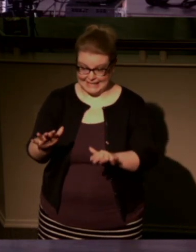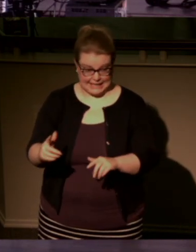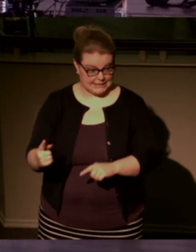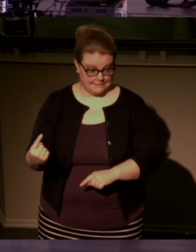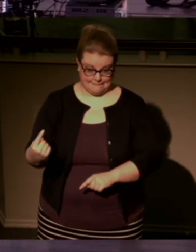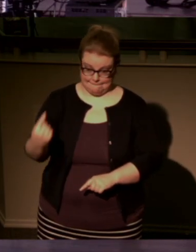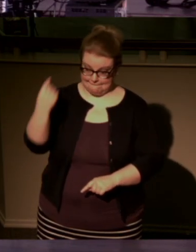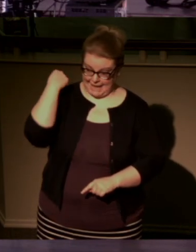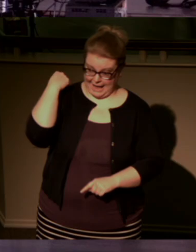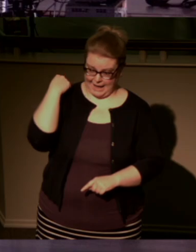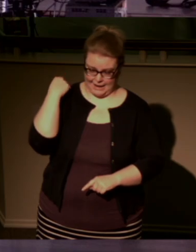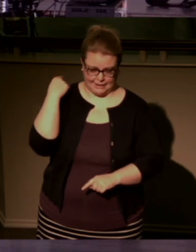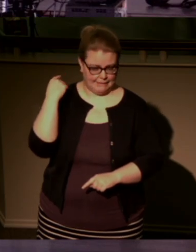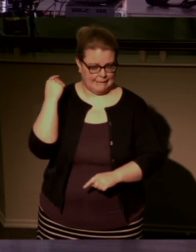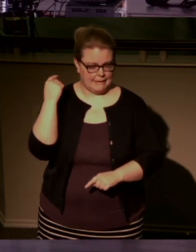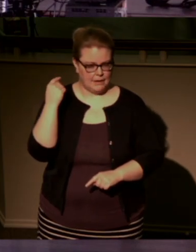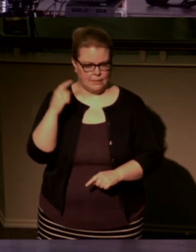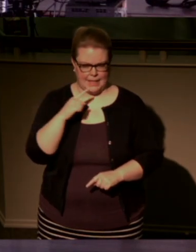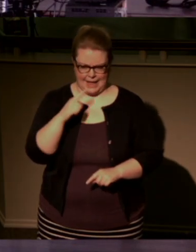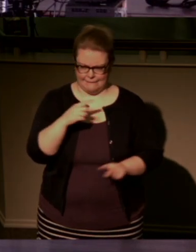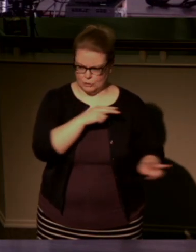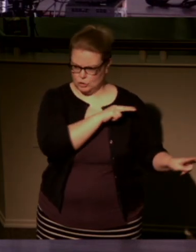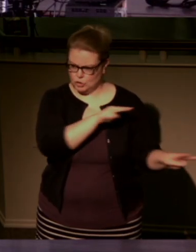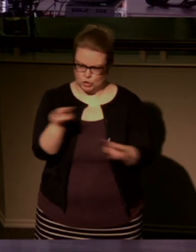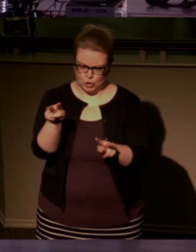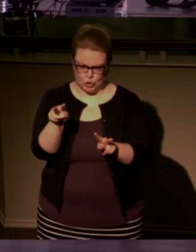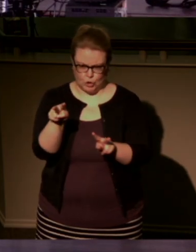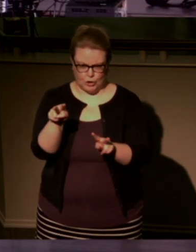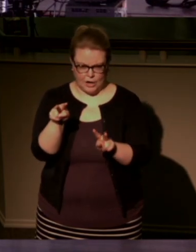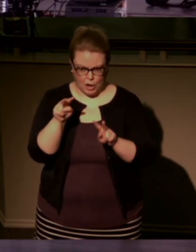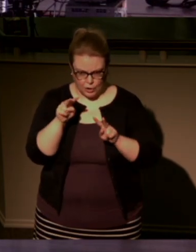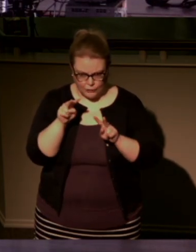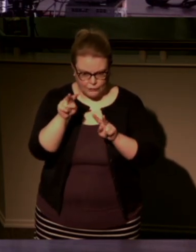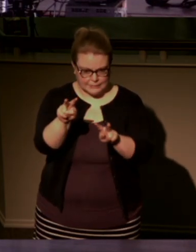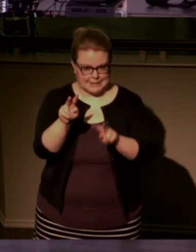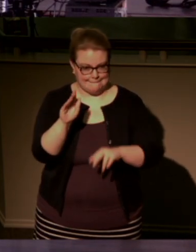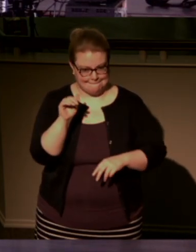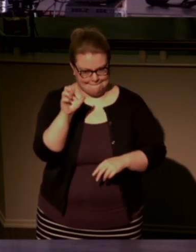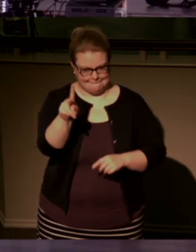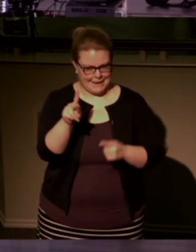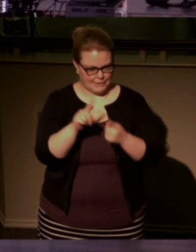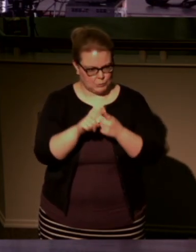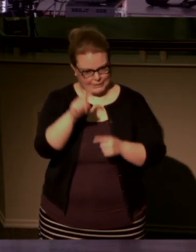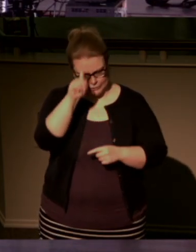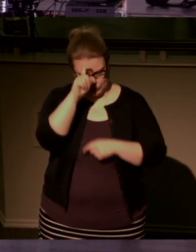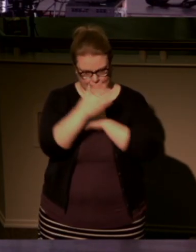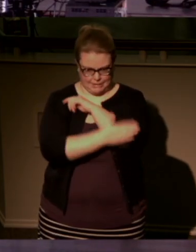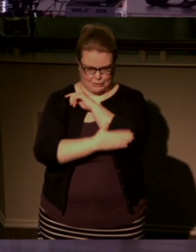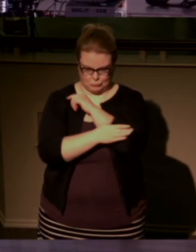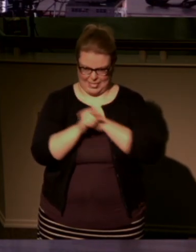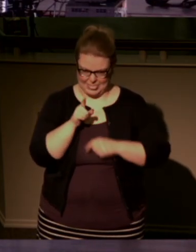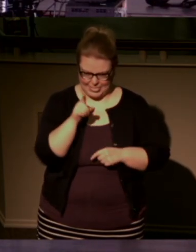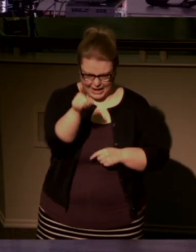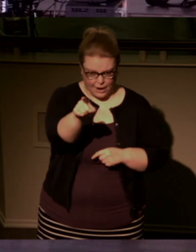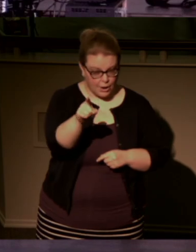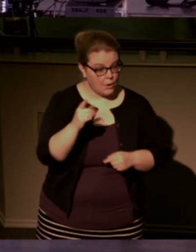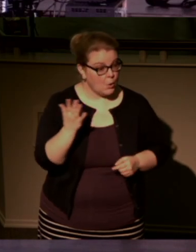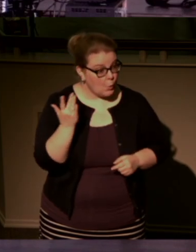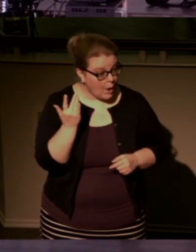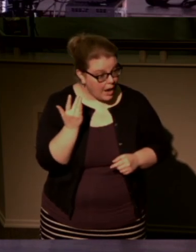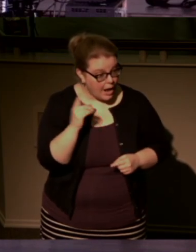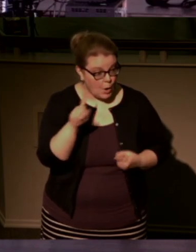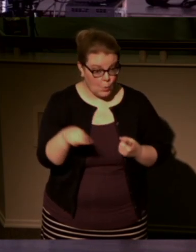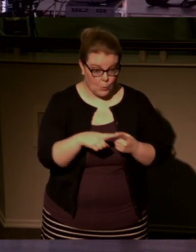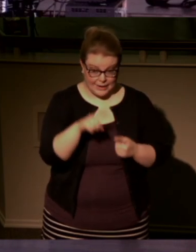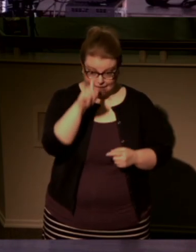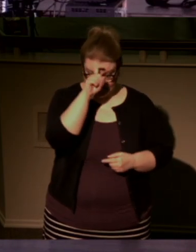and at their south. They have turned facing back toward Egypt because you know why? Because when